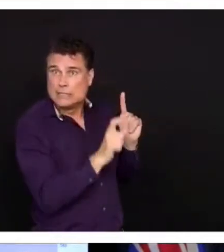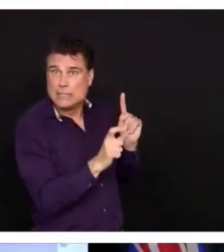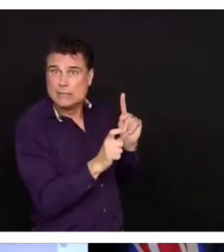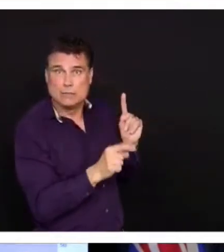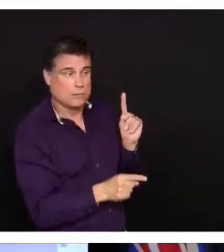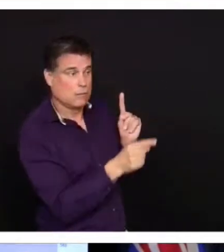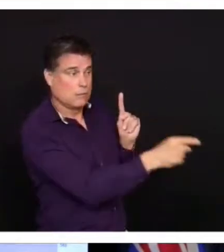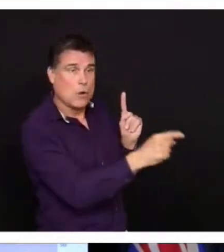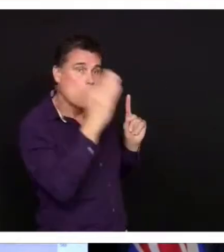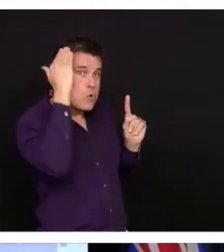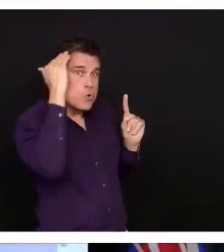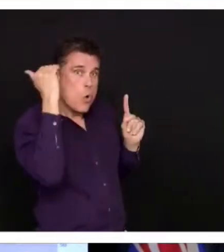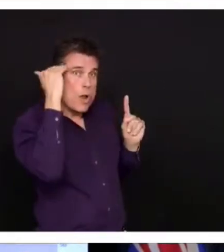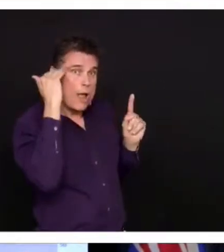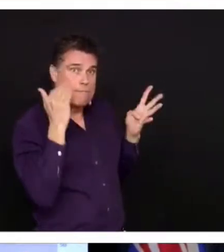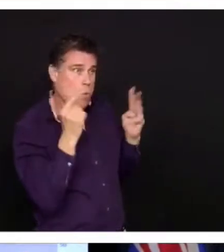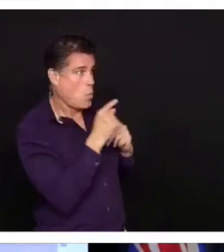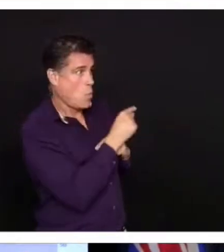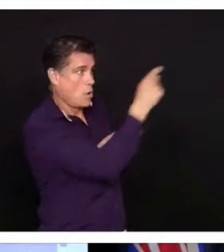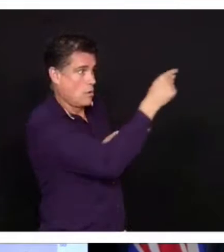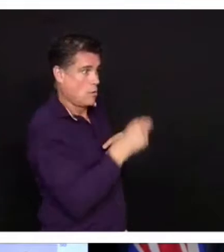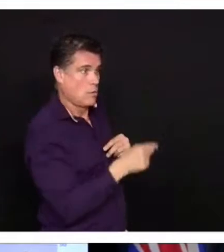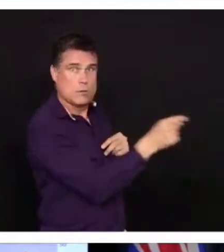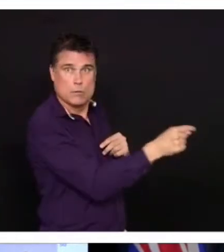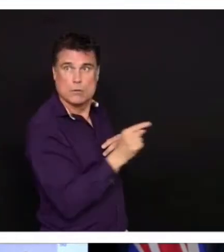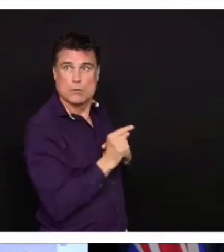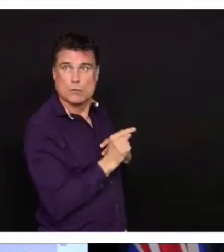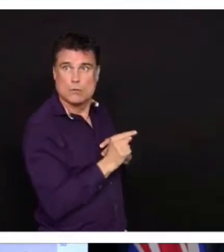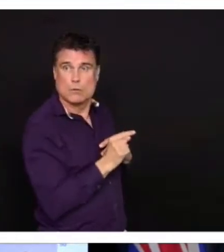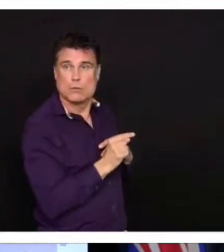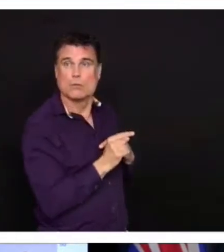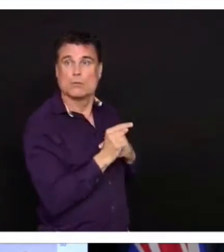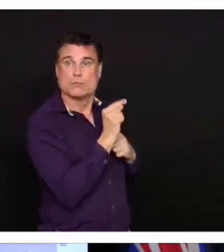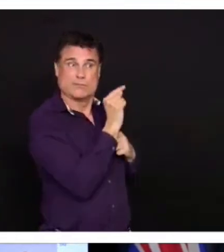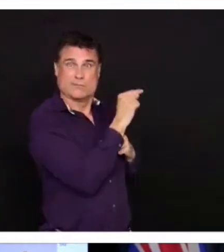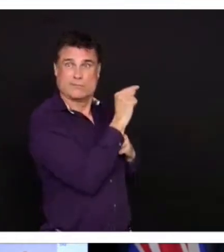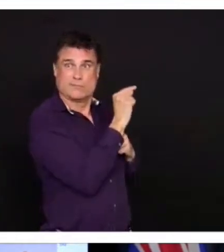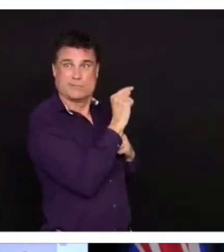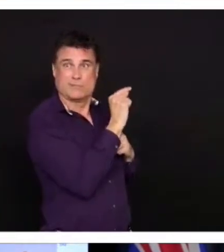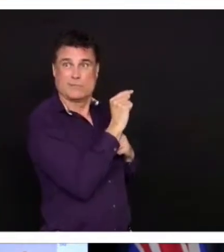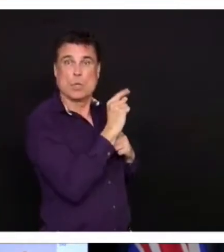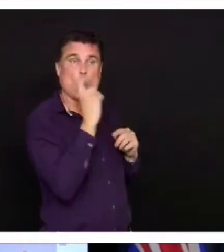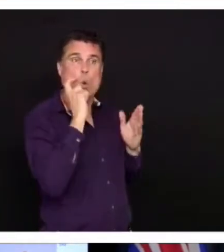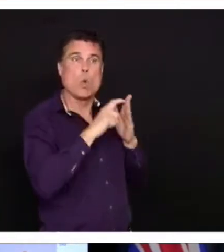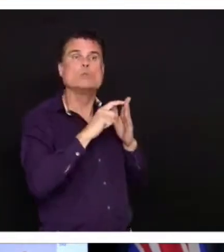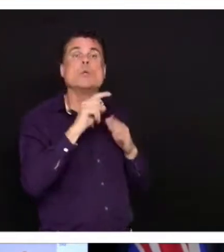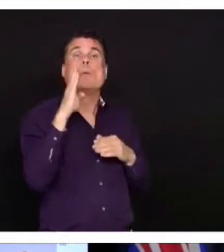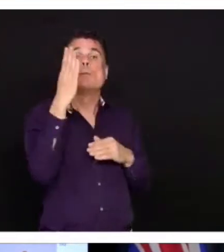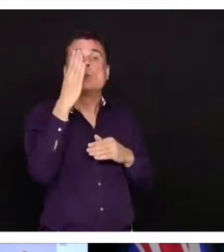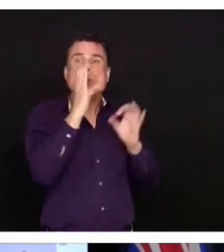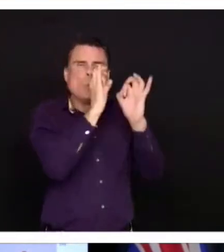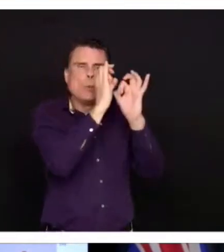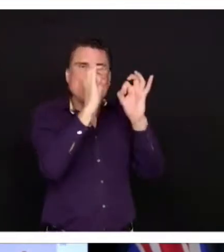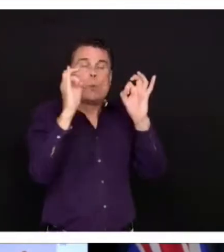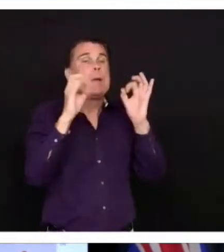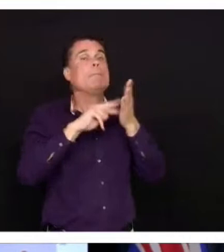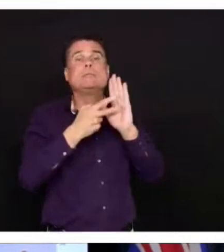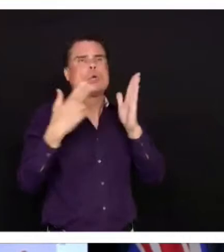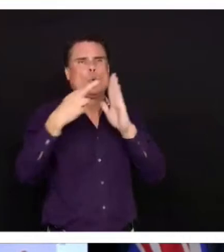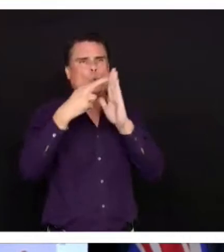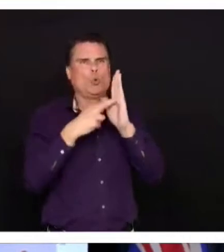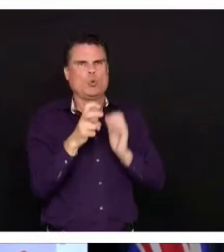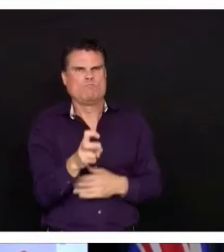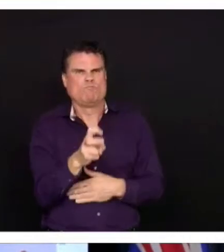jurisdictions around the world and comparing how strong they were in forcing or requiring